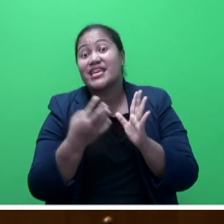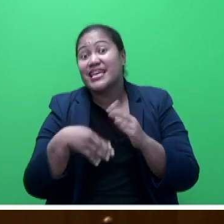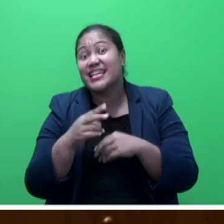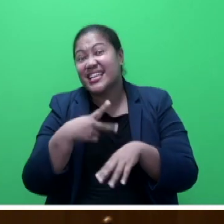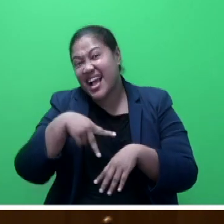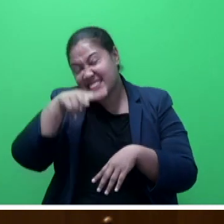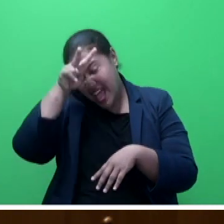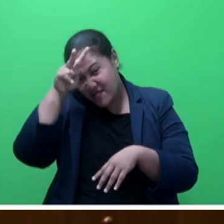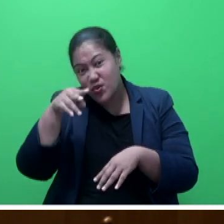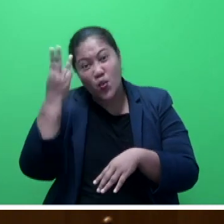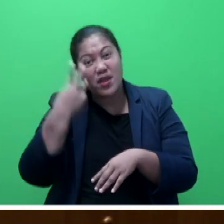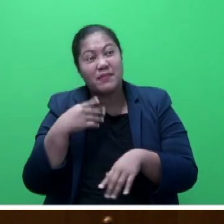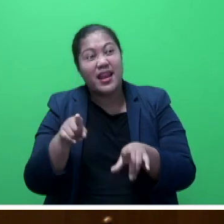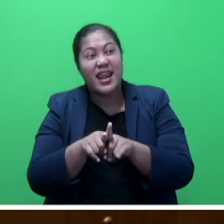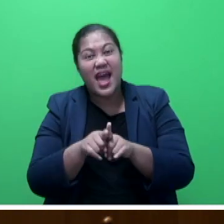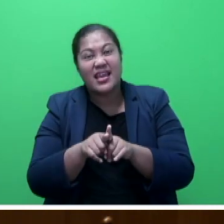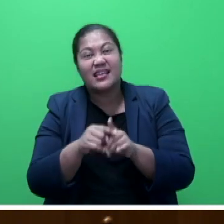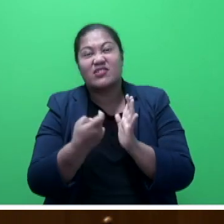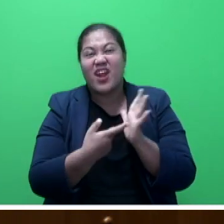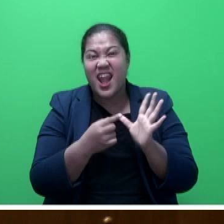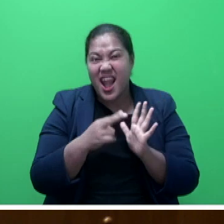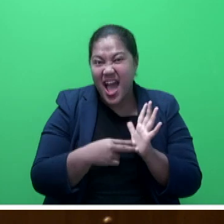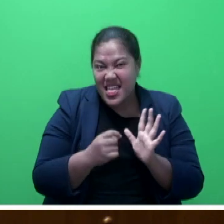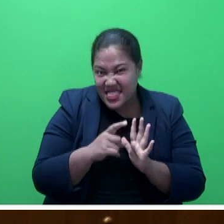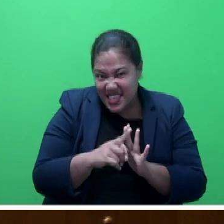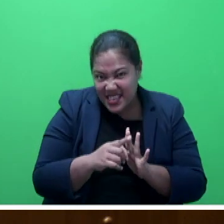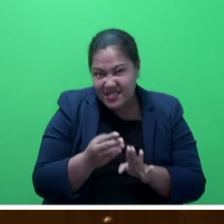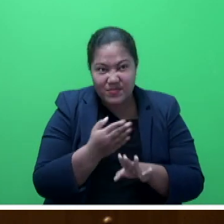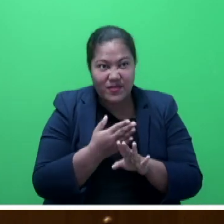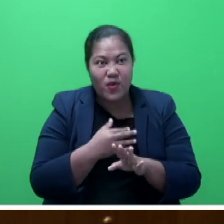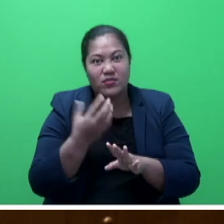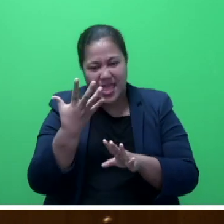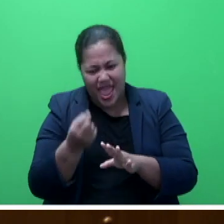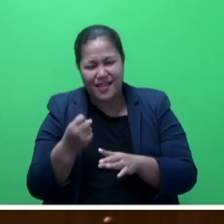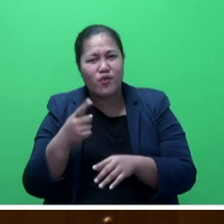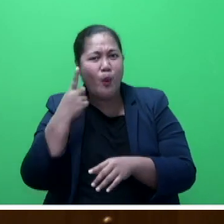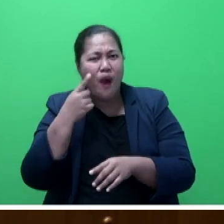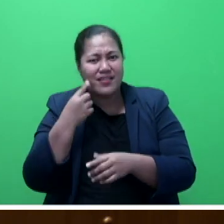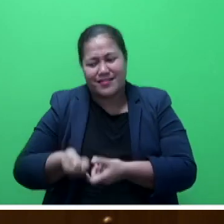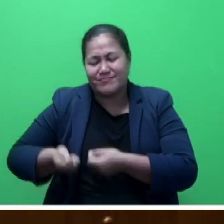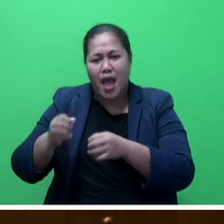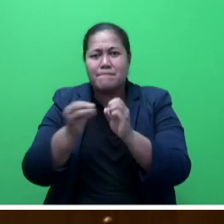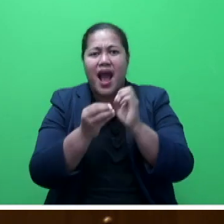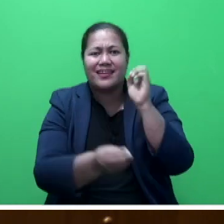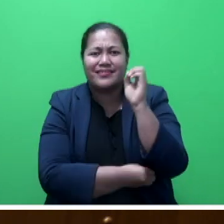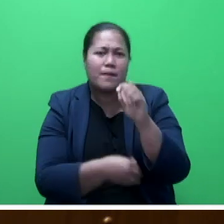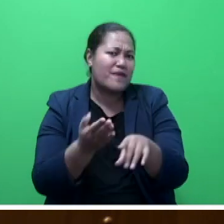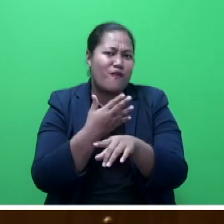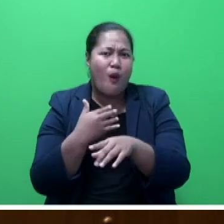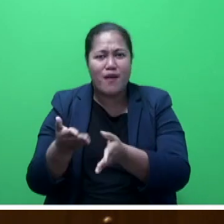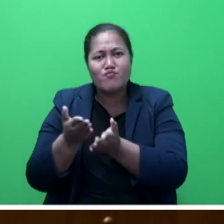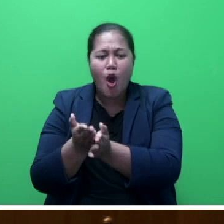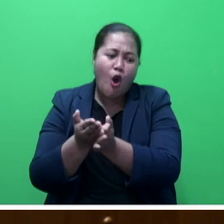Ranandi, Wangani Tabuki used to have to carry water in buckets when it was delivered to their village by boat.